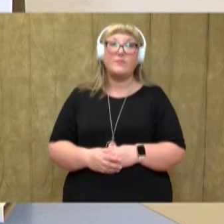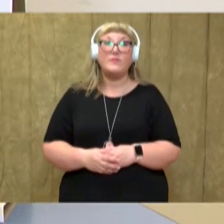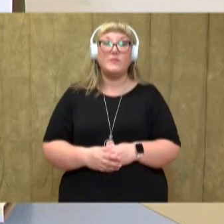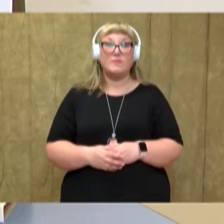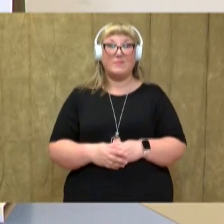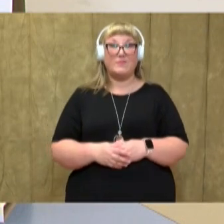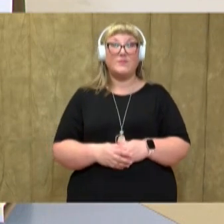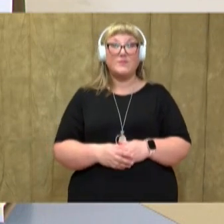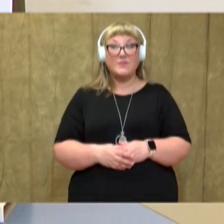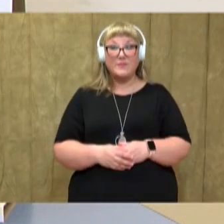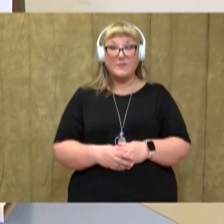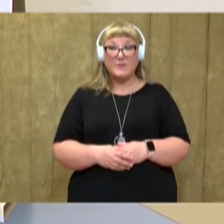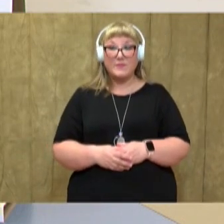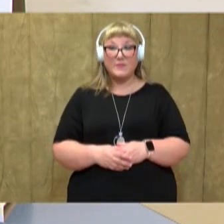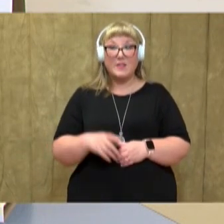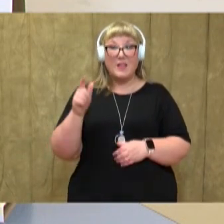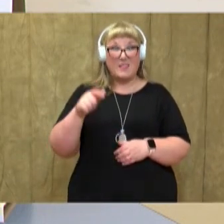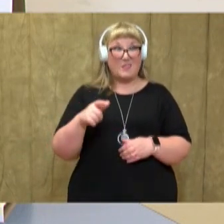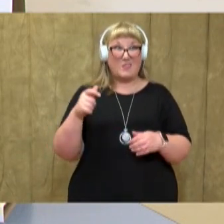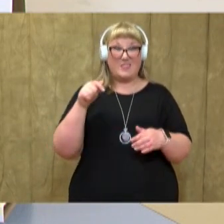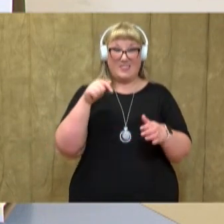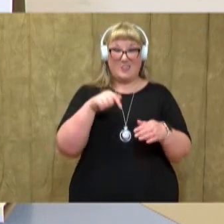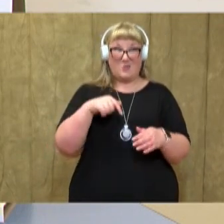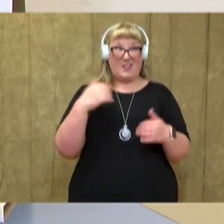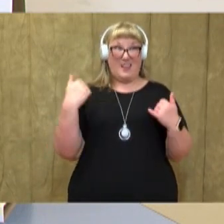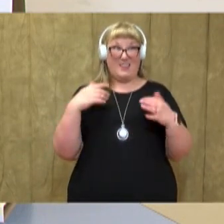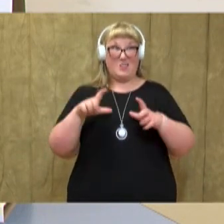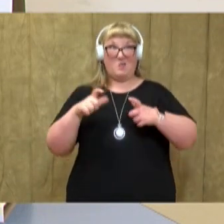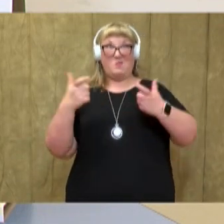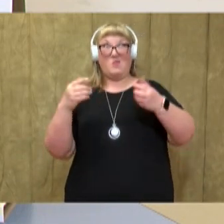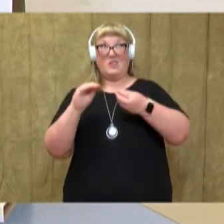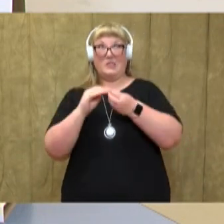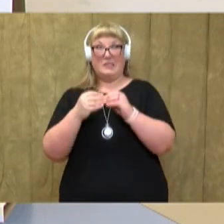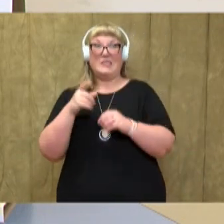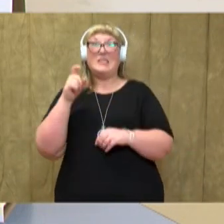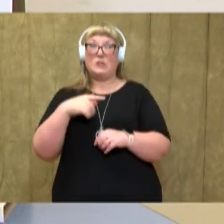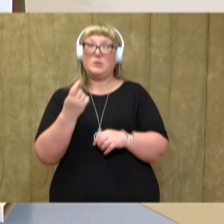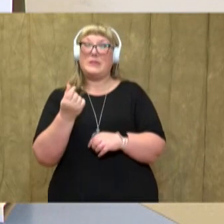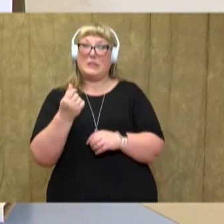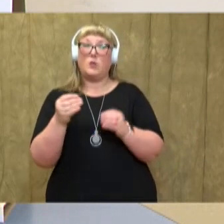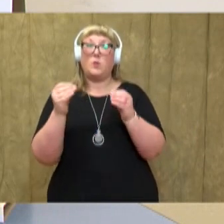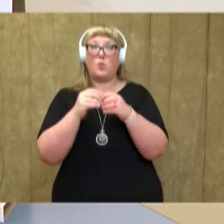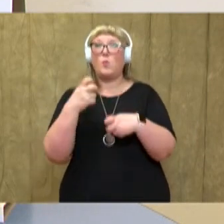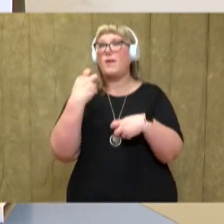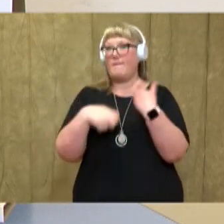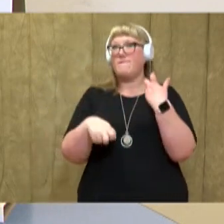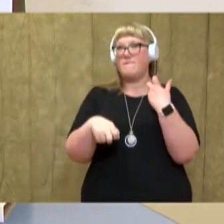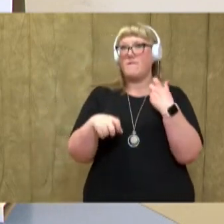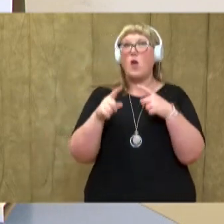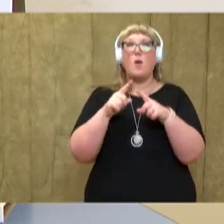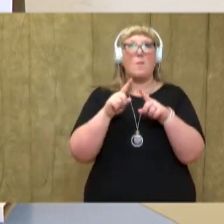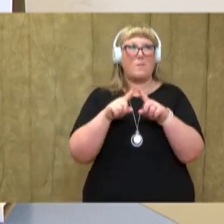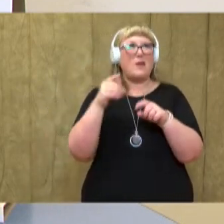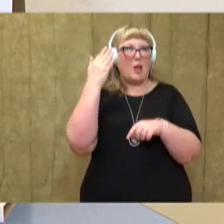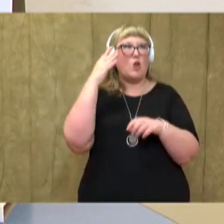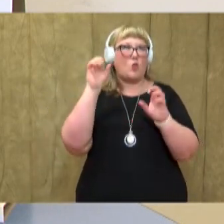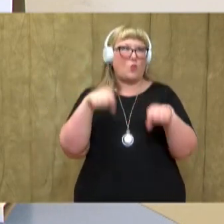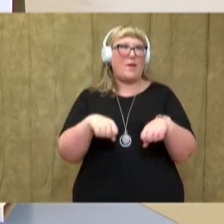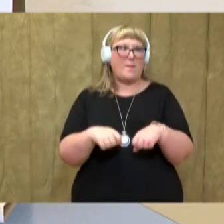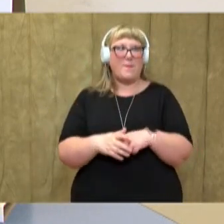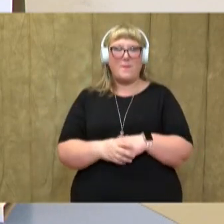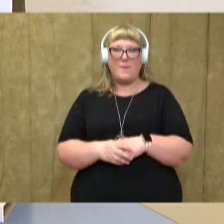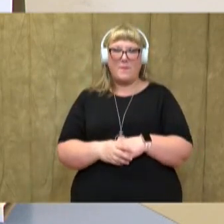This one has some larger numbers. This one might be a little bit more difficult, but I know that we can do it.